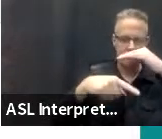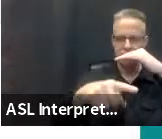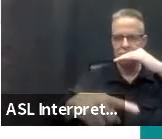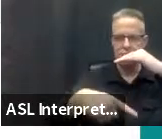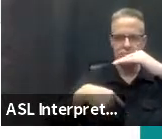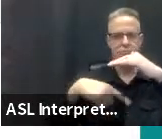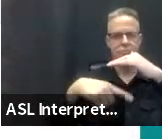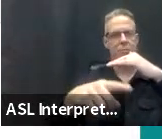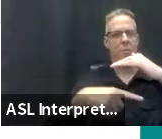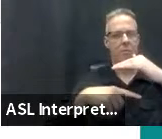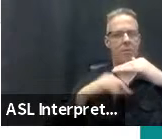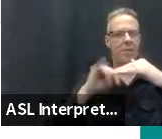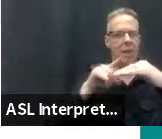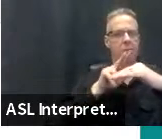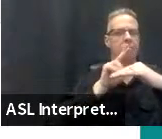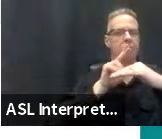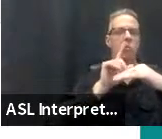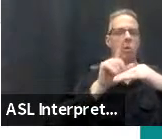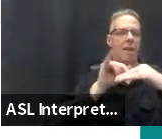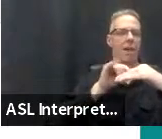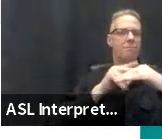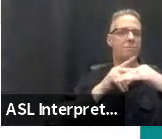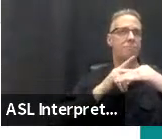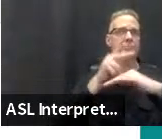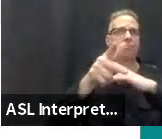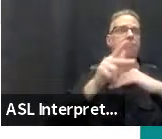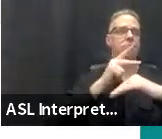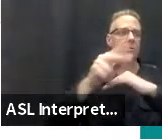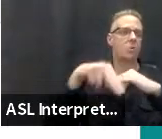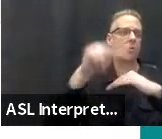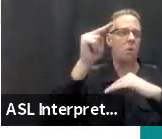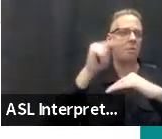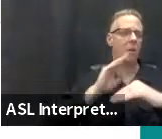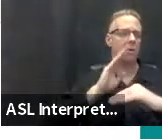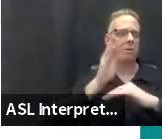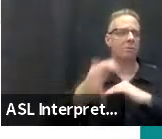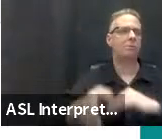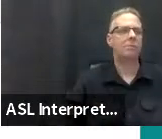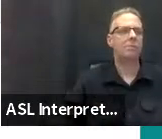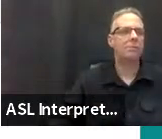all of that northbound traffic is above you.